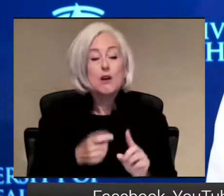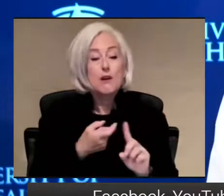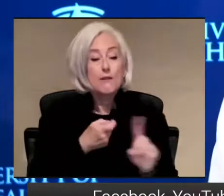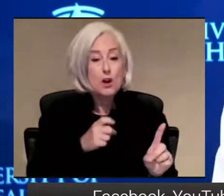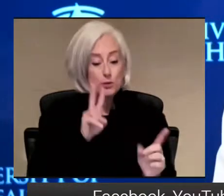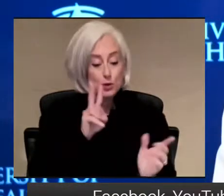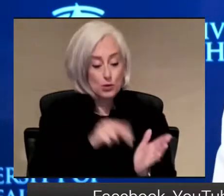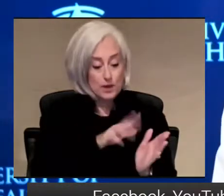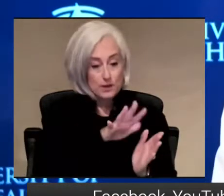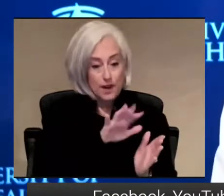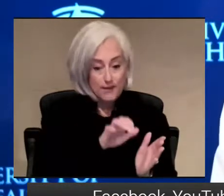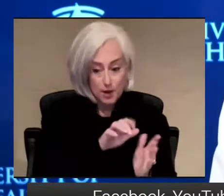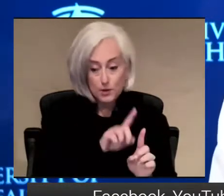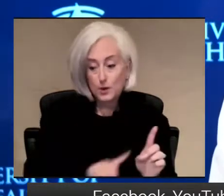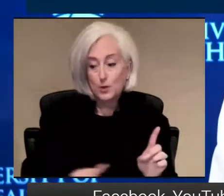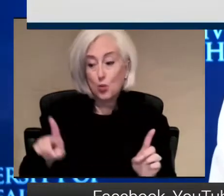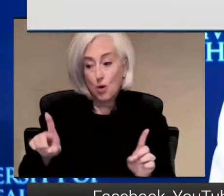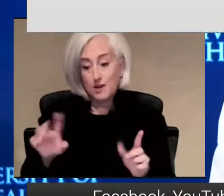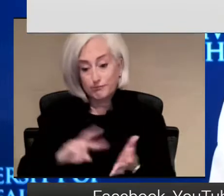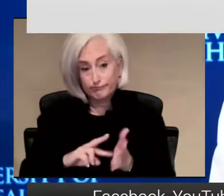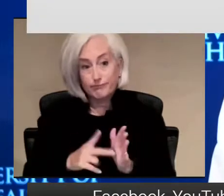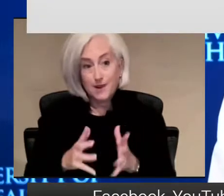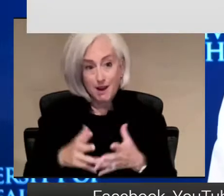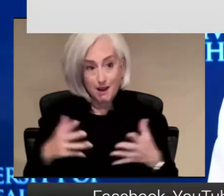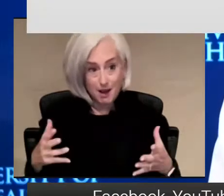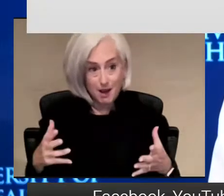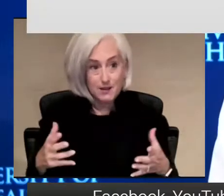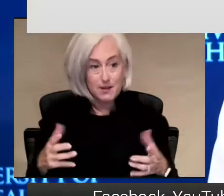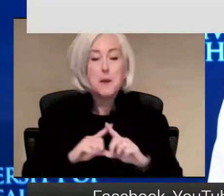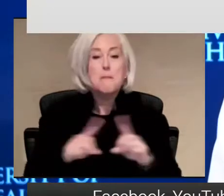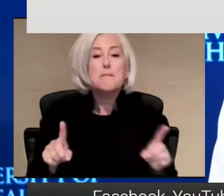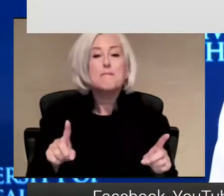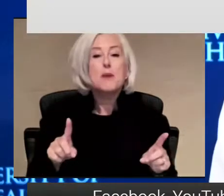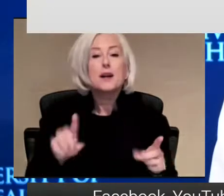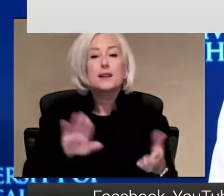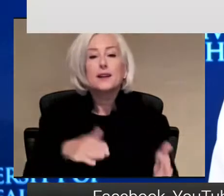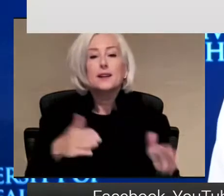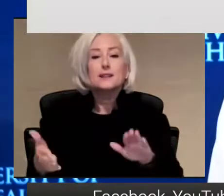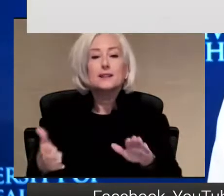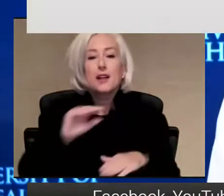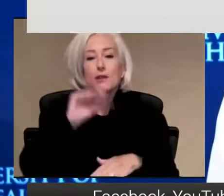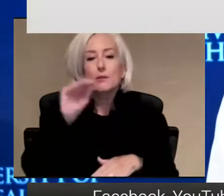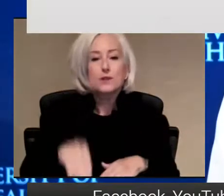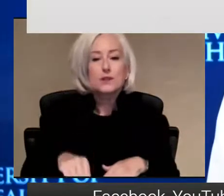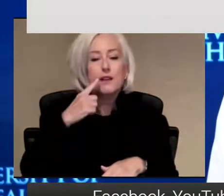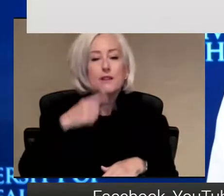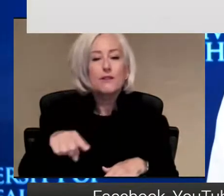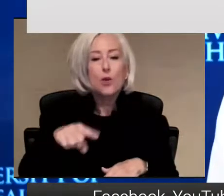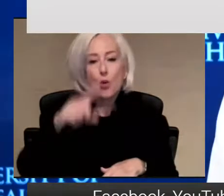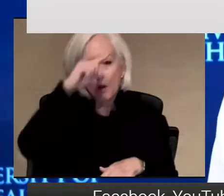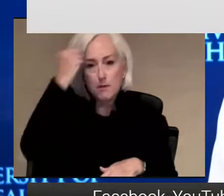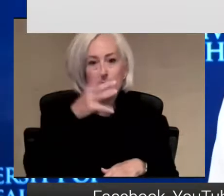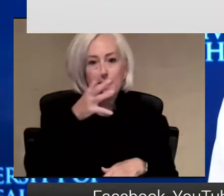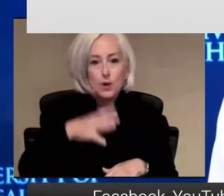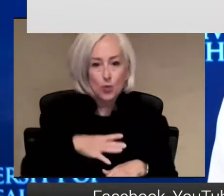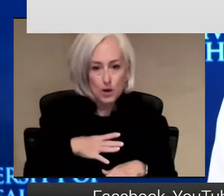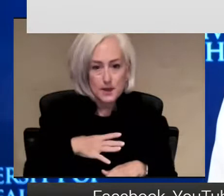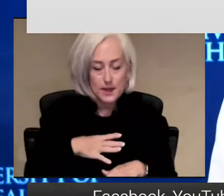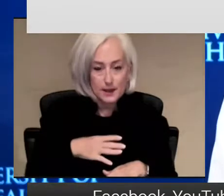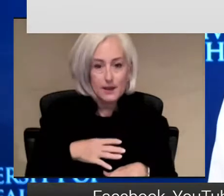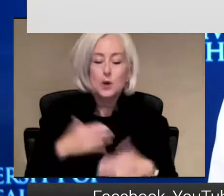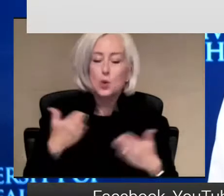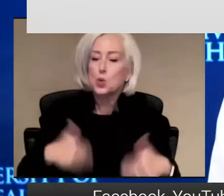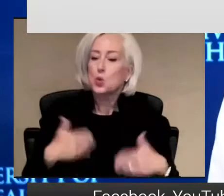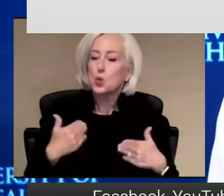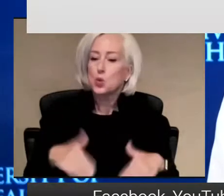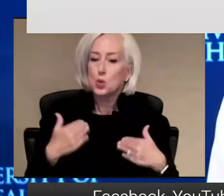heartbreaking numbers around the death rate for black women that the CDC is talking about. Roughly after birth now,